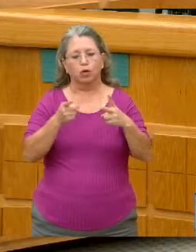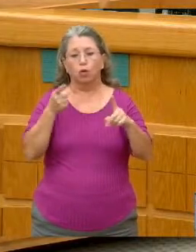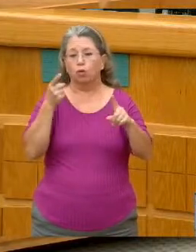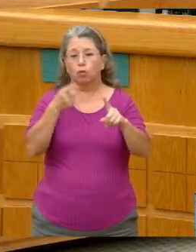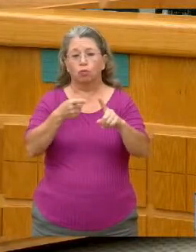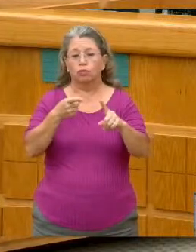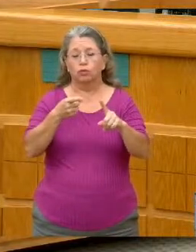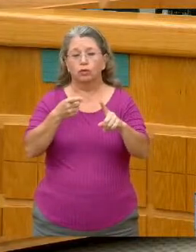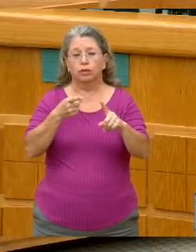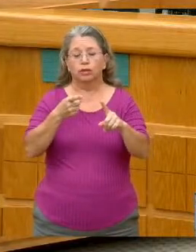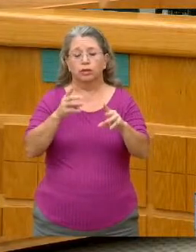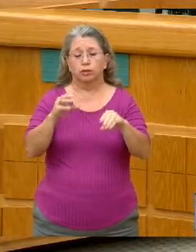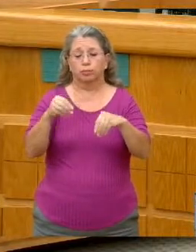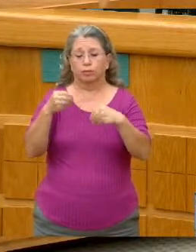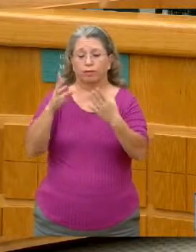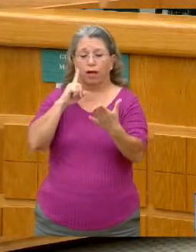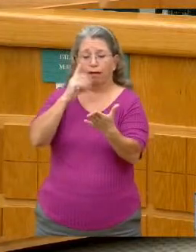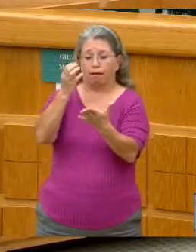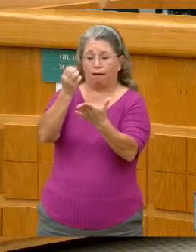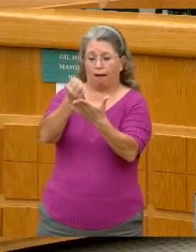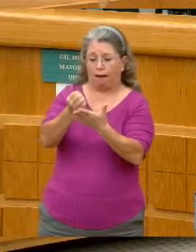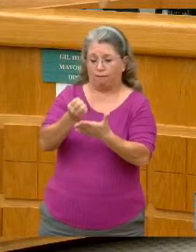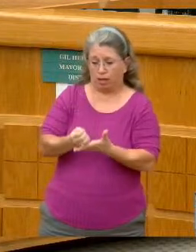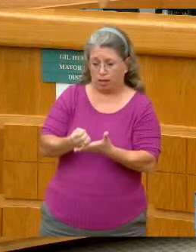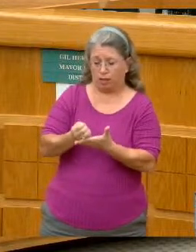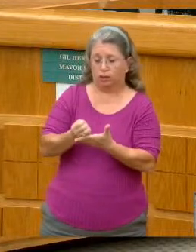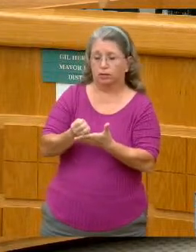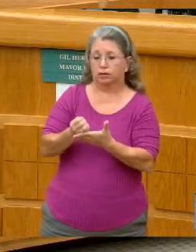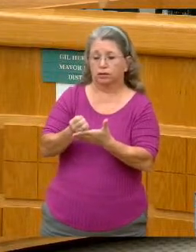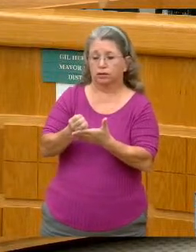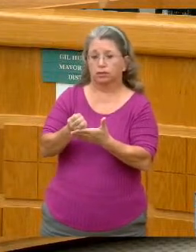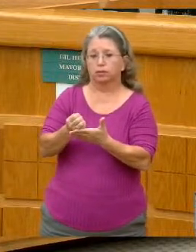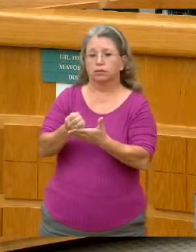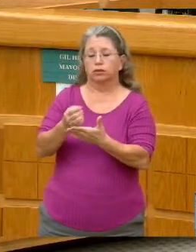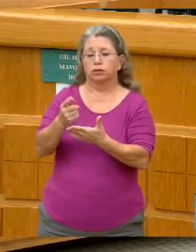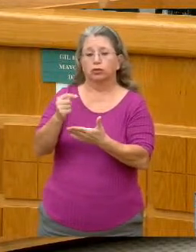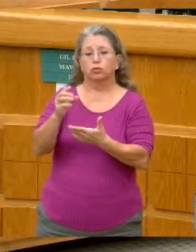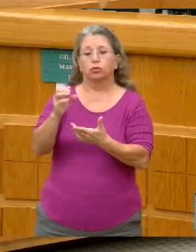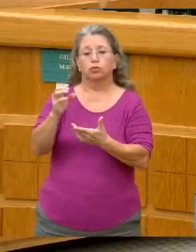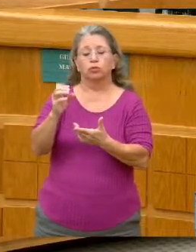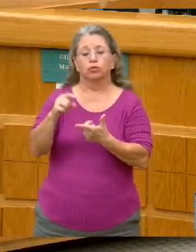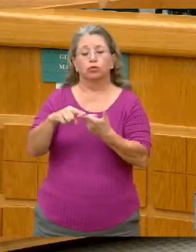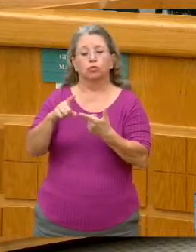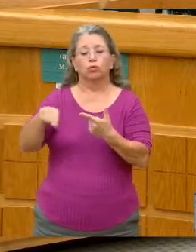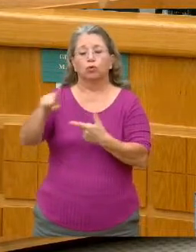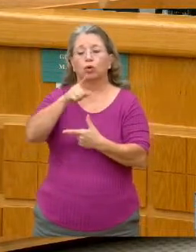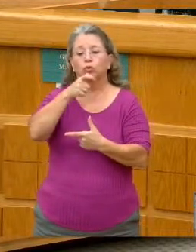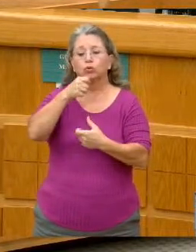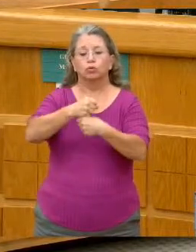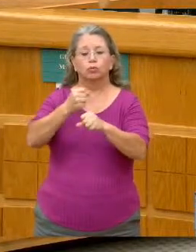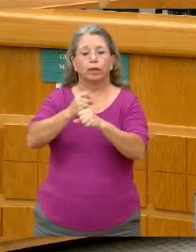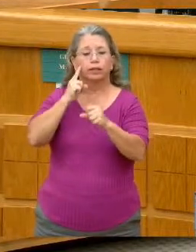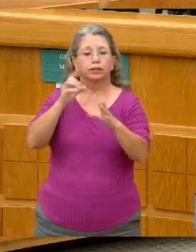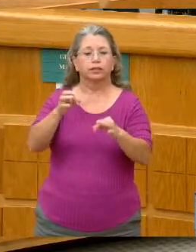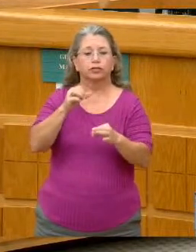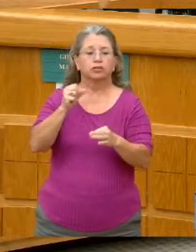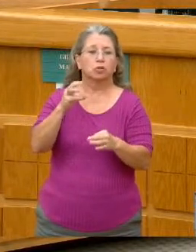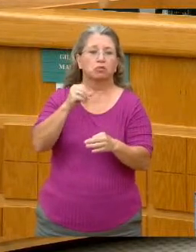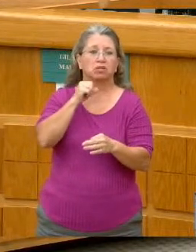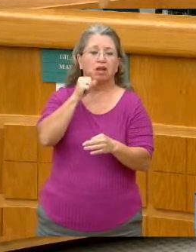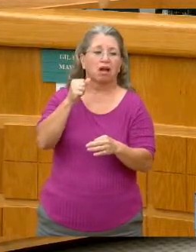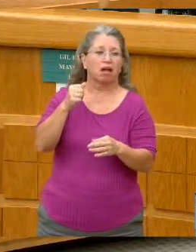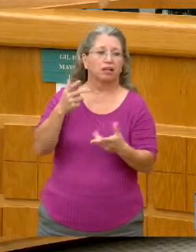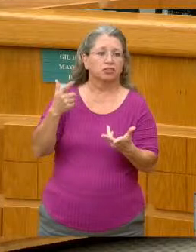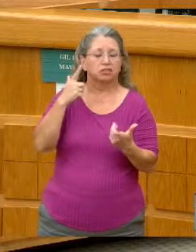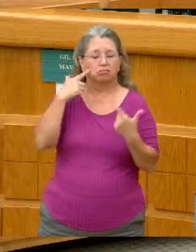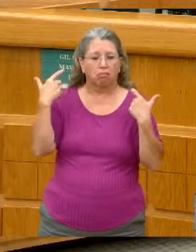enable evidence-based decision-making so that we're not just using the seat of our pants, but also actual data to help to